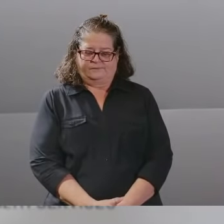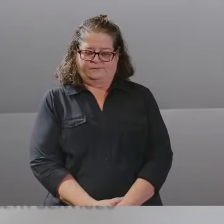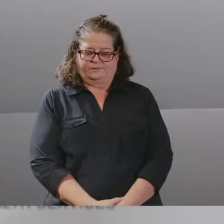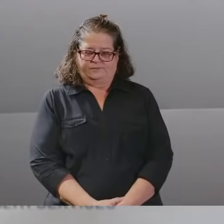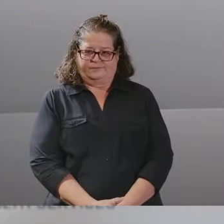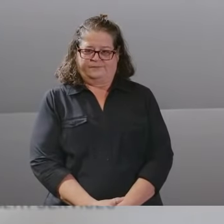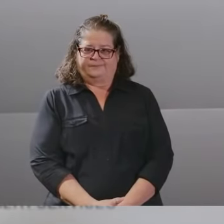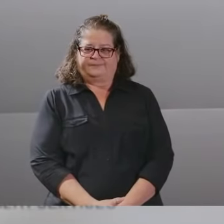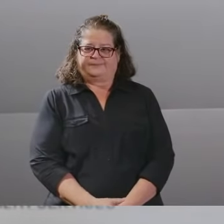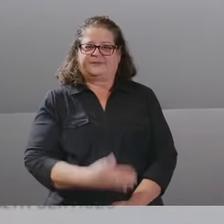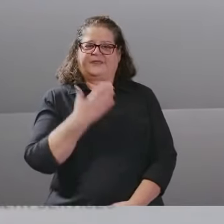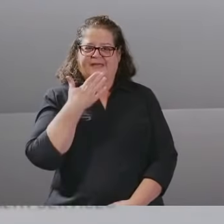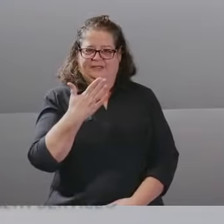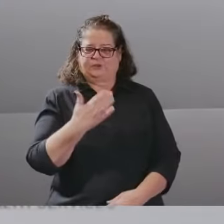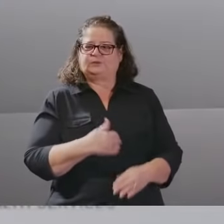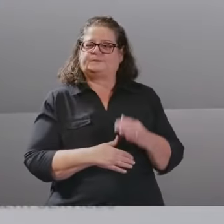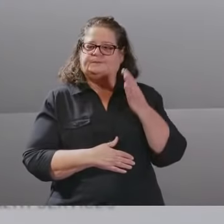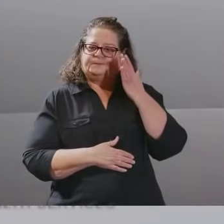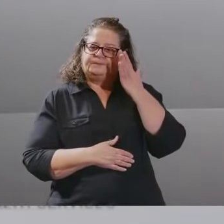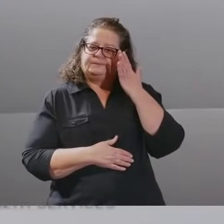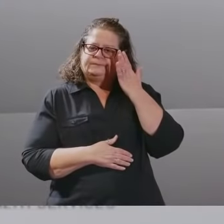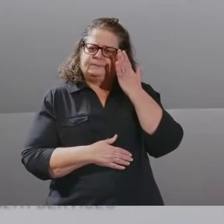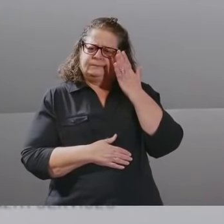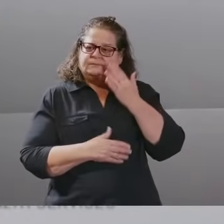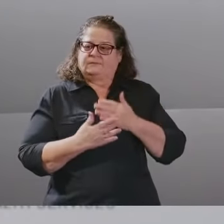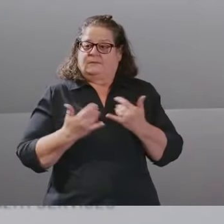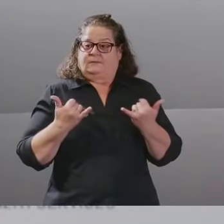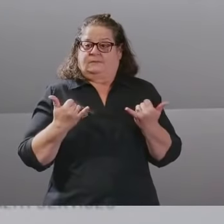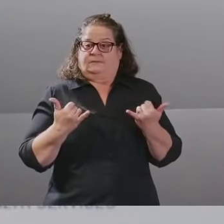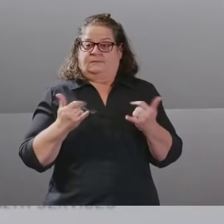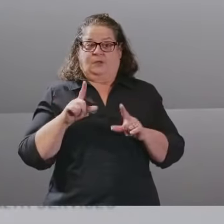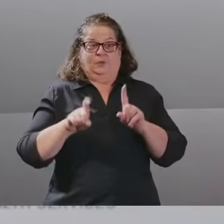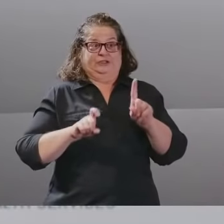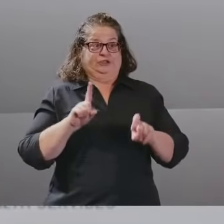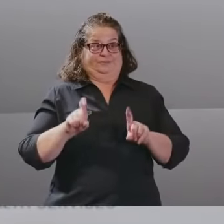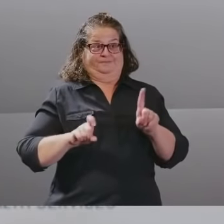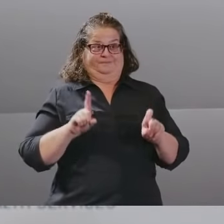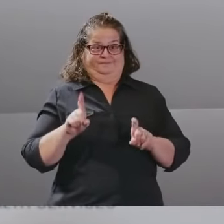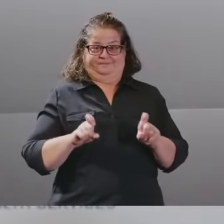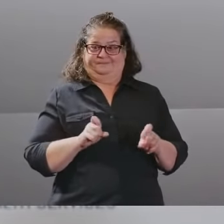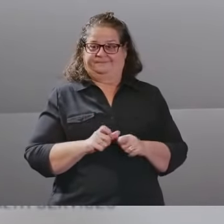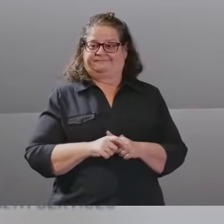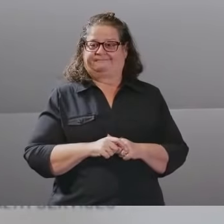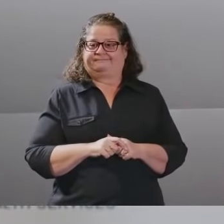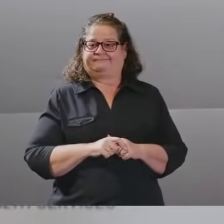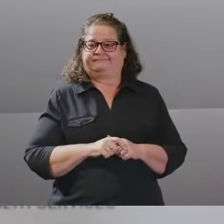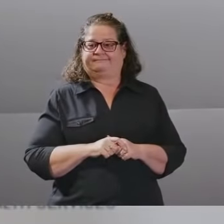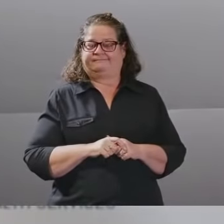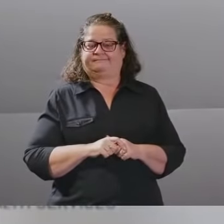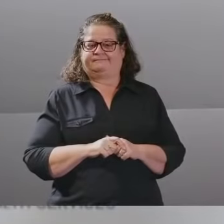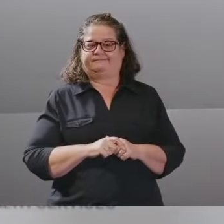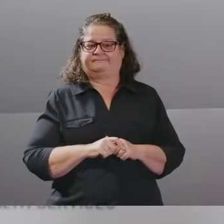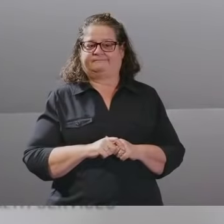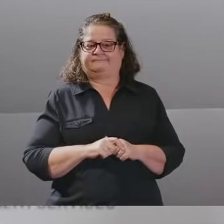Thank you. And with that, we will take some questions. Patrick?